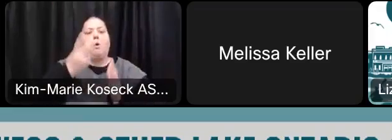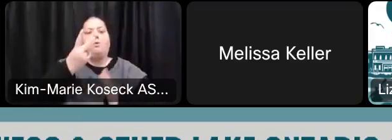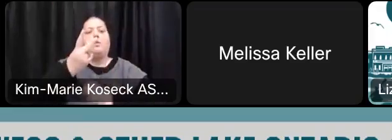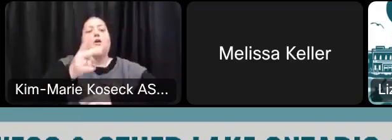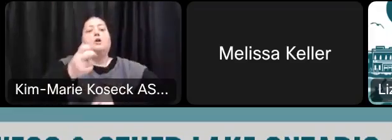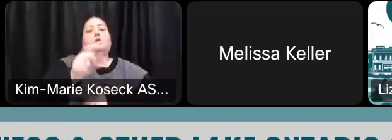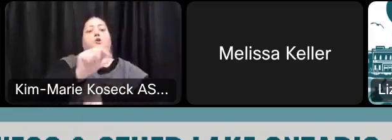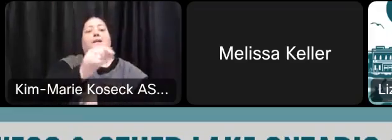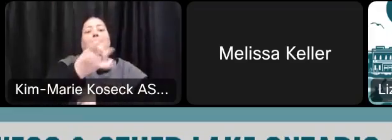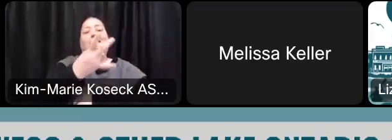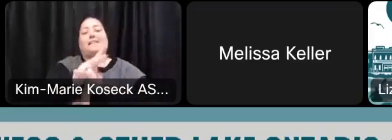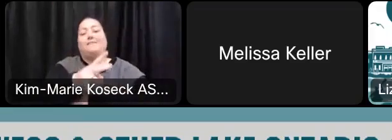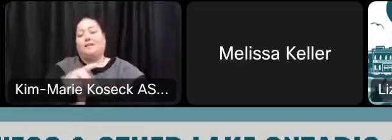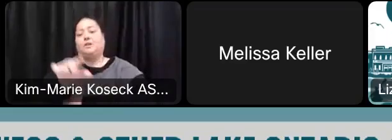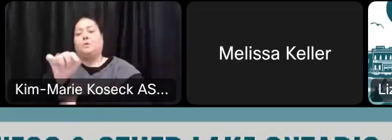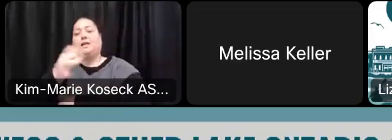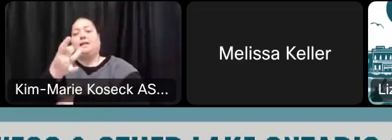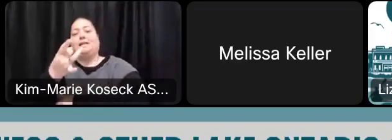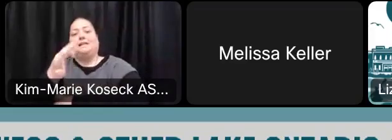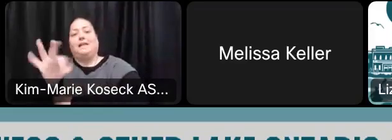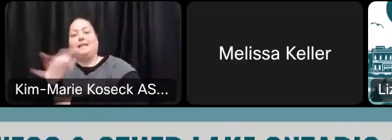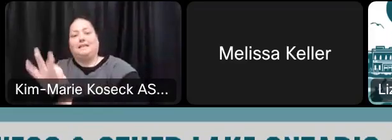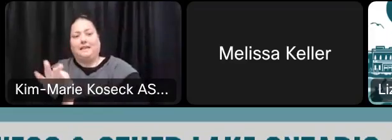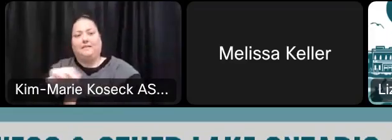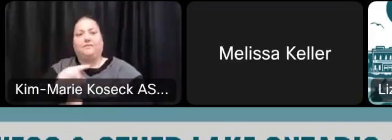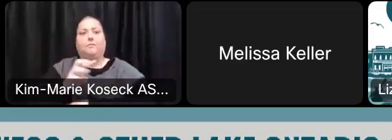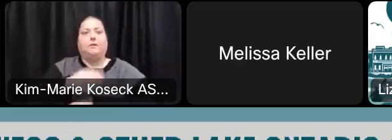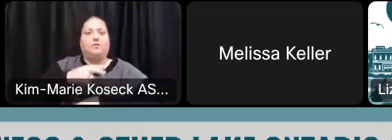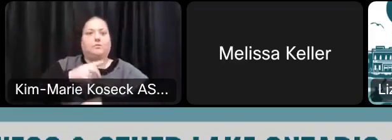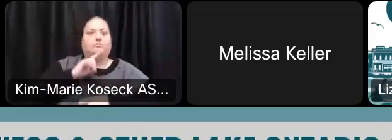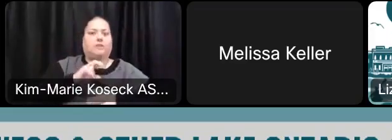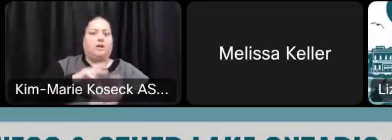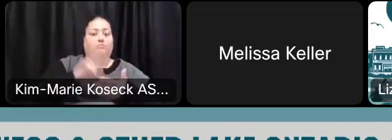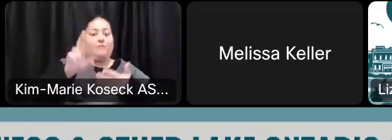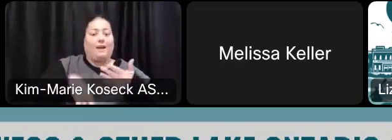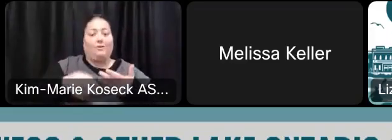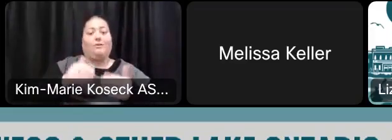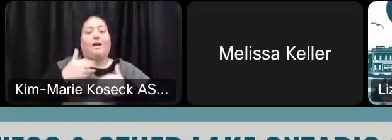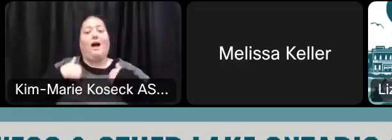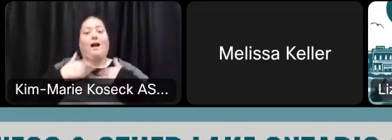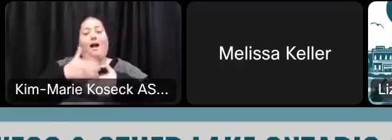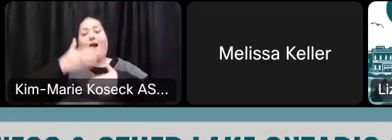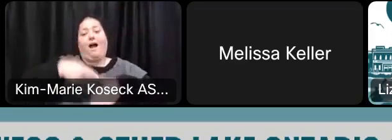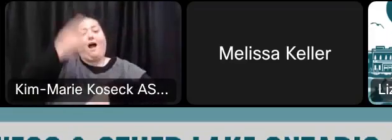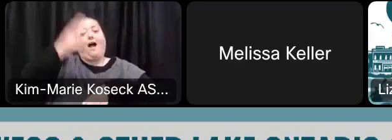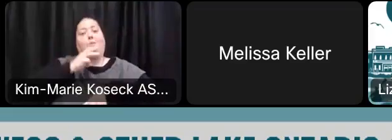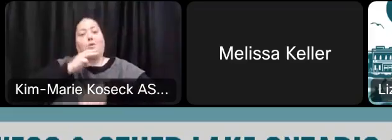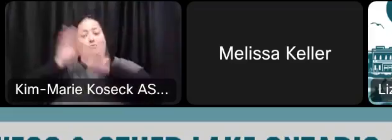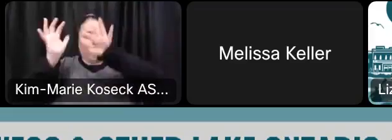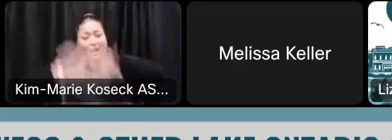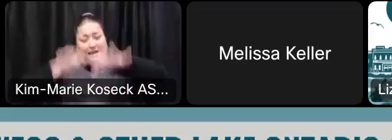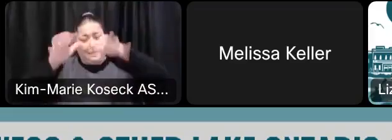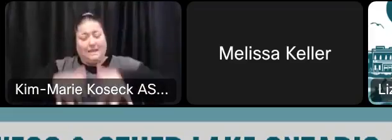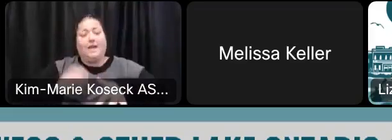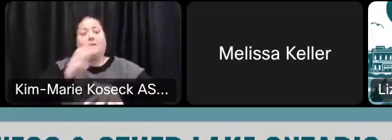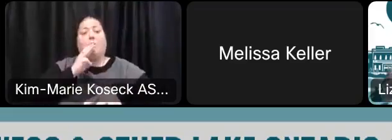and 2019 from record high water levels. It's a combination of rainfall and the water levels